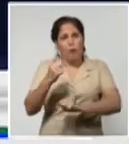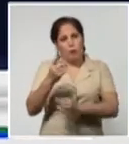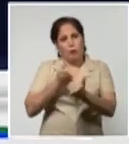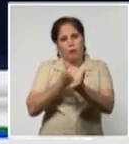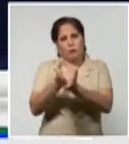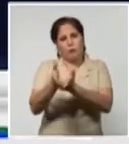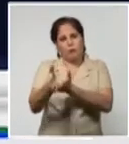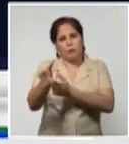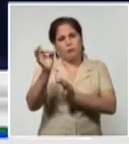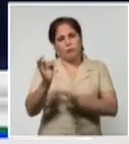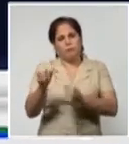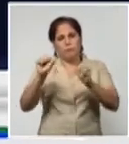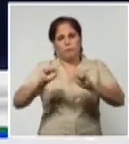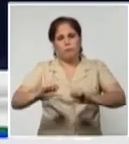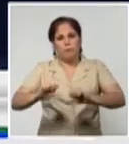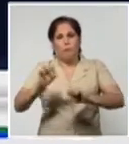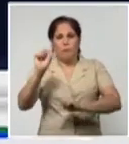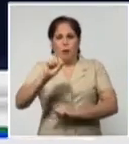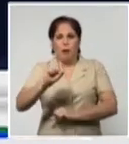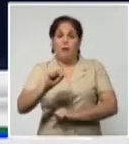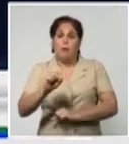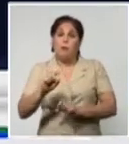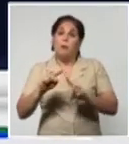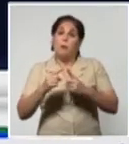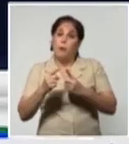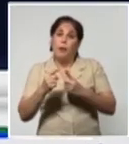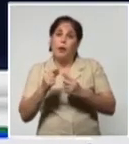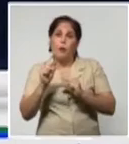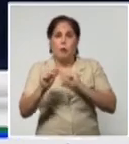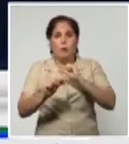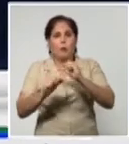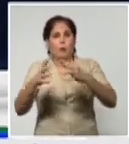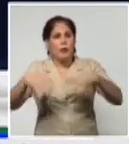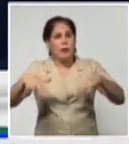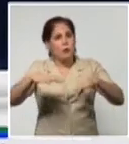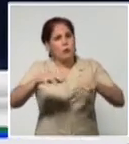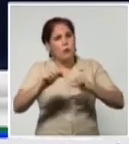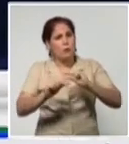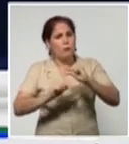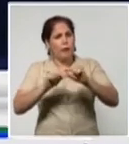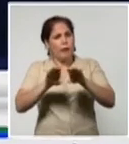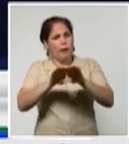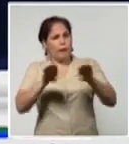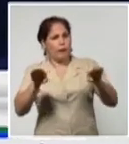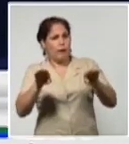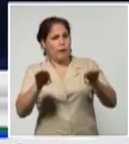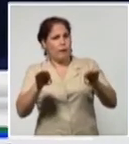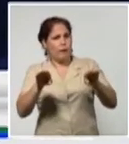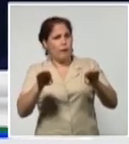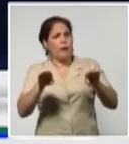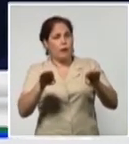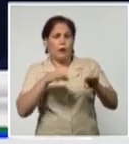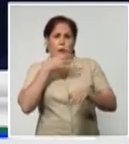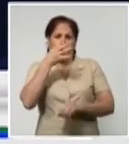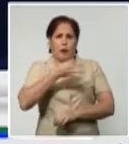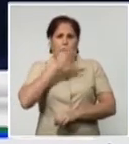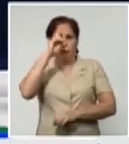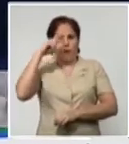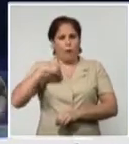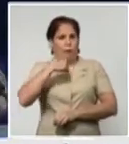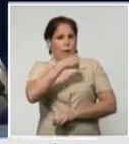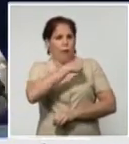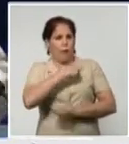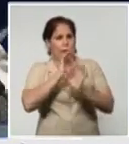days. The patient remains critical, although the specialists taking care of him say he has a stable evolution.